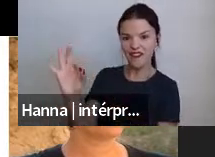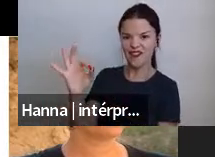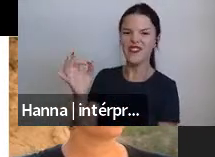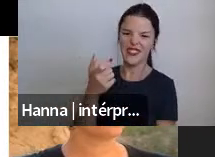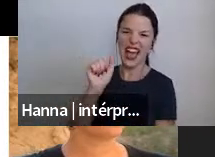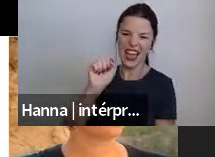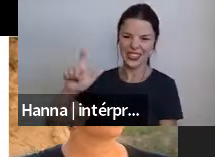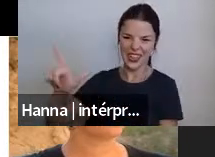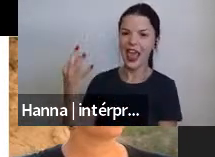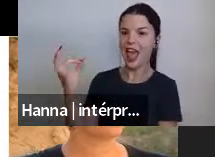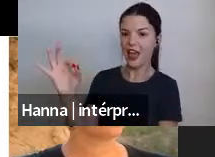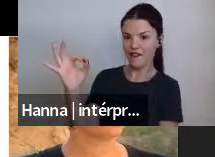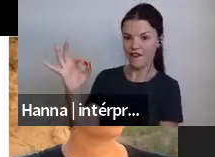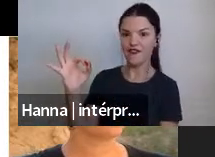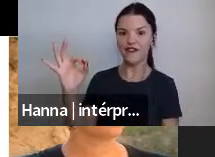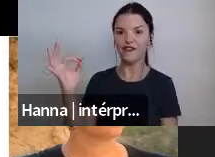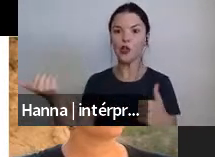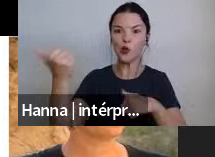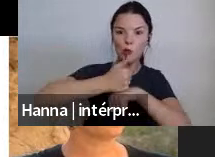this,